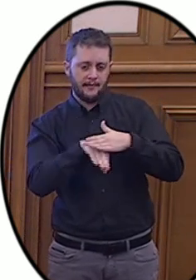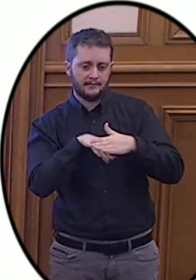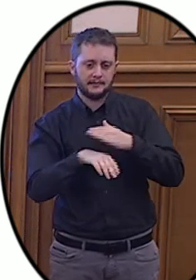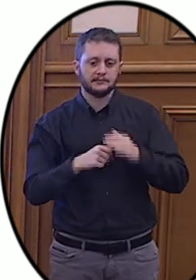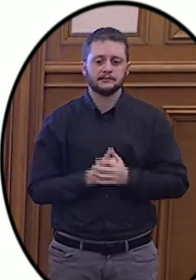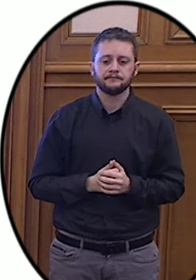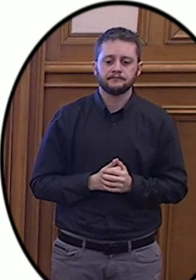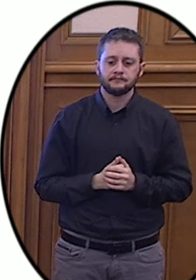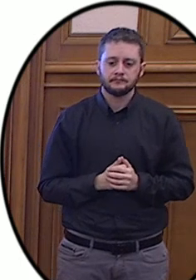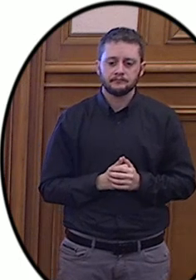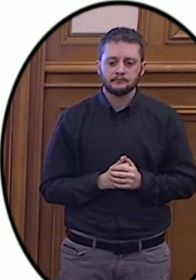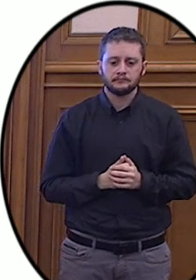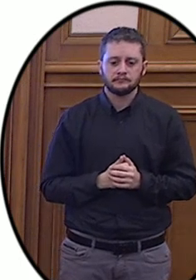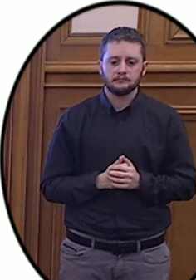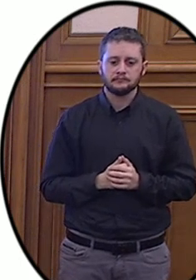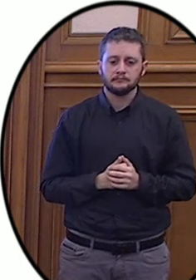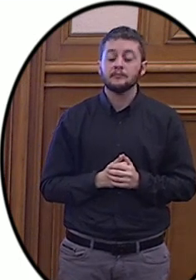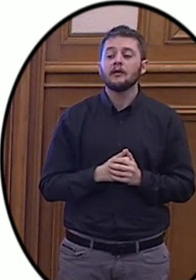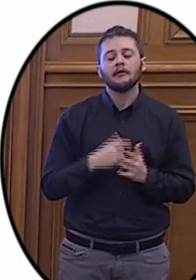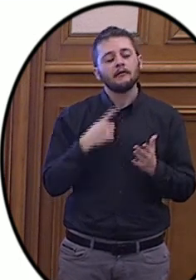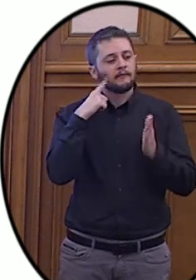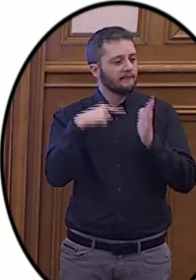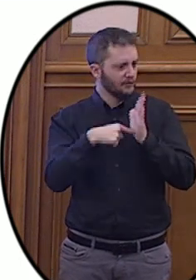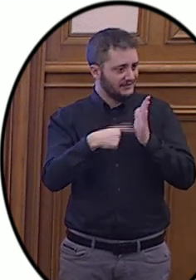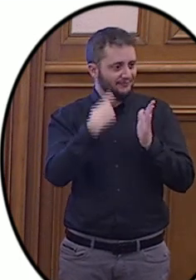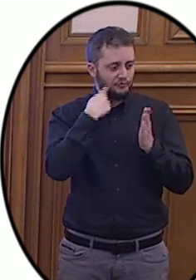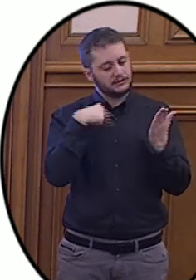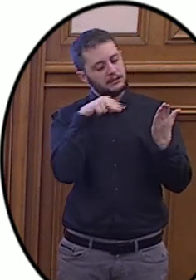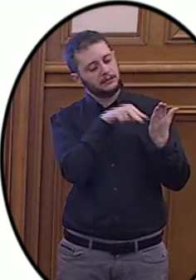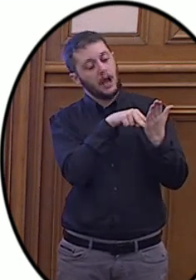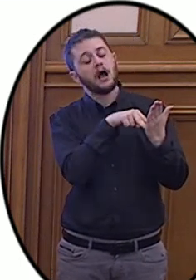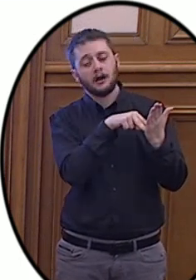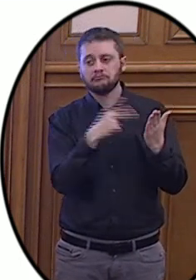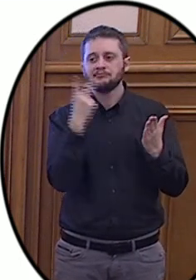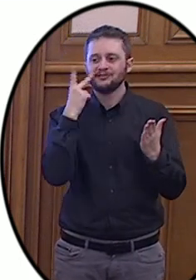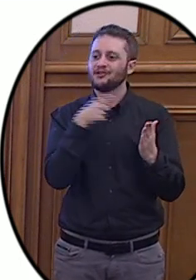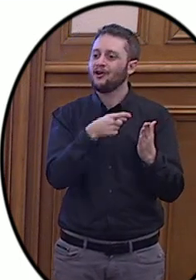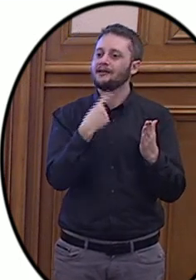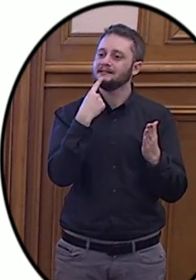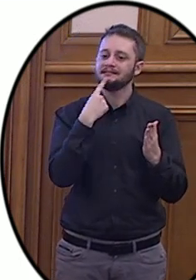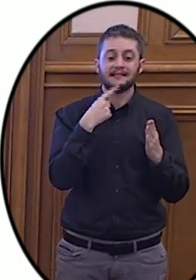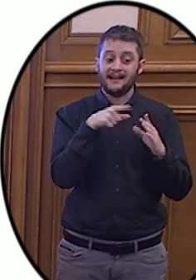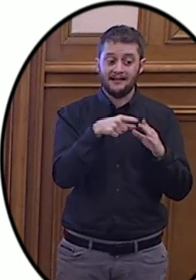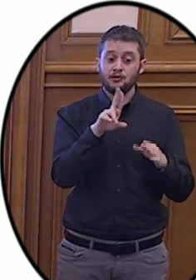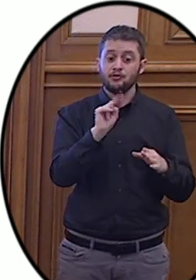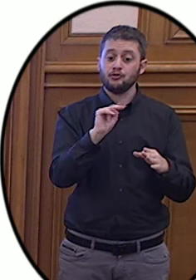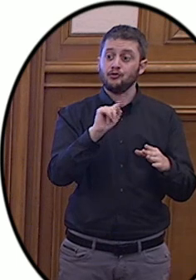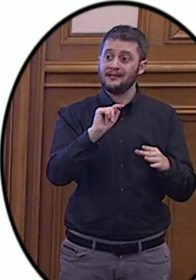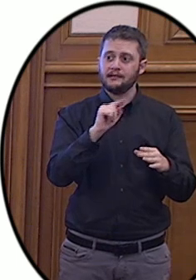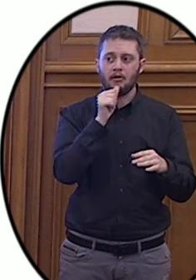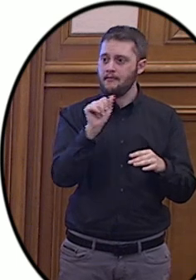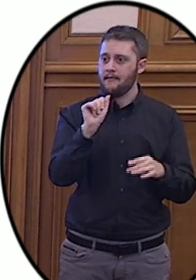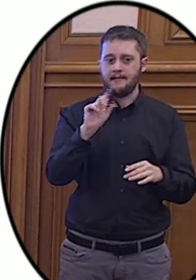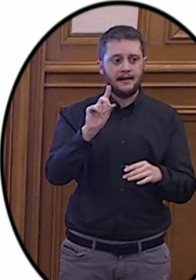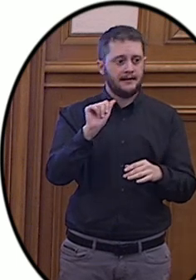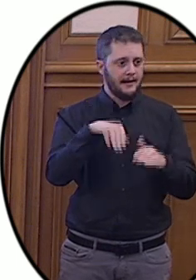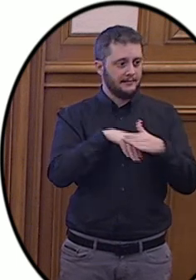that I noticed on a recent listing was that units are not ADA accessible because of stairs from the